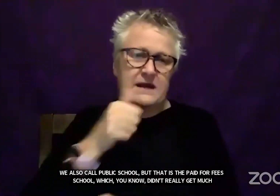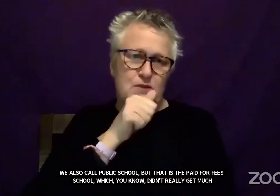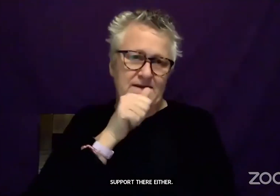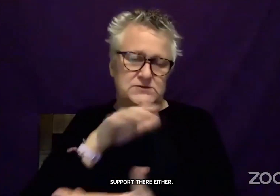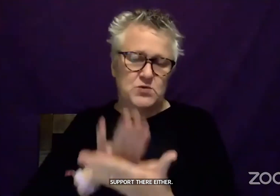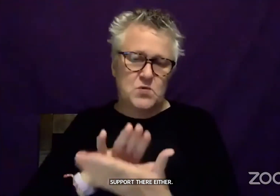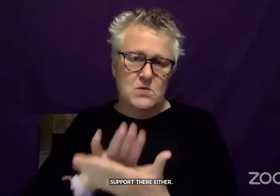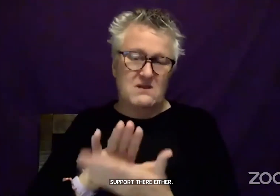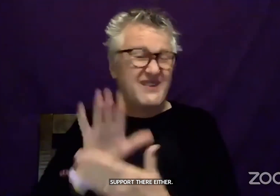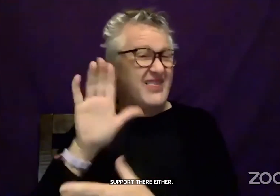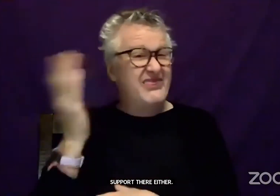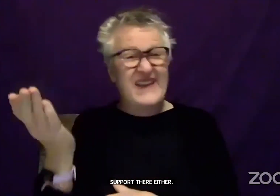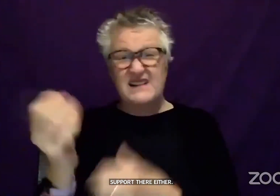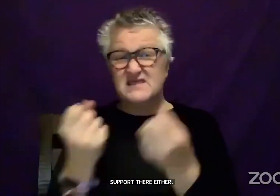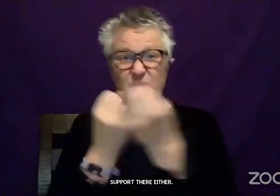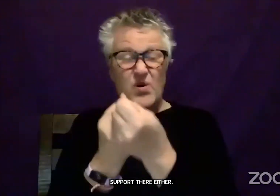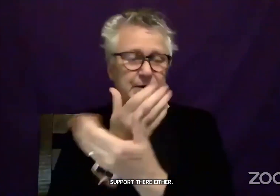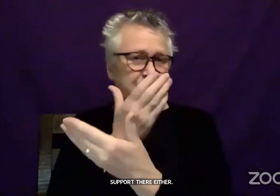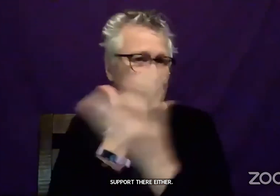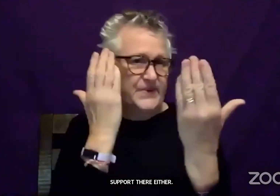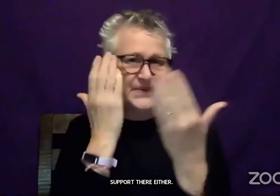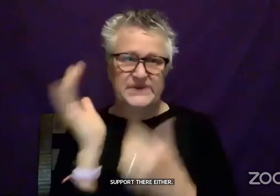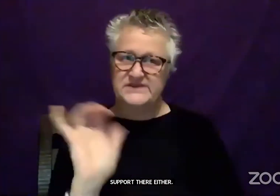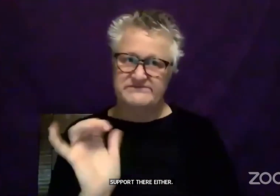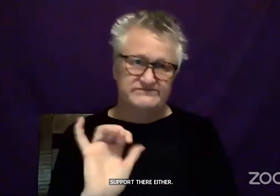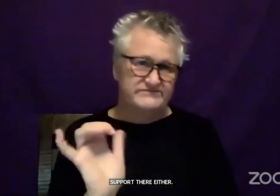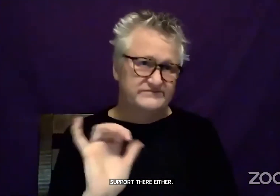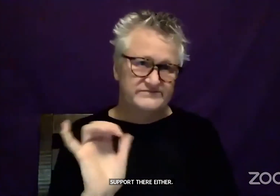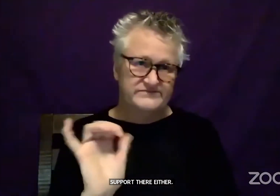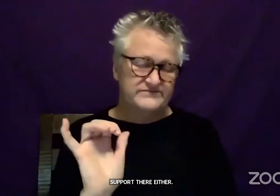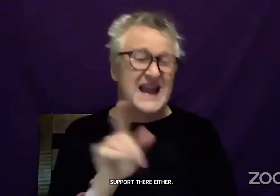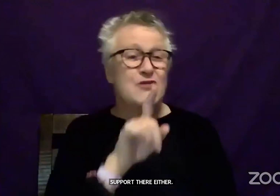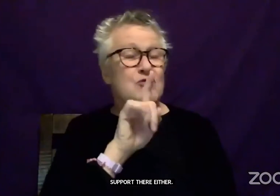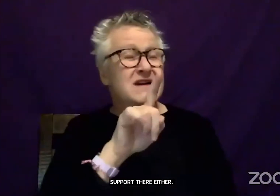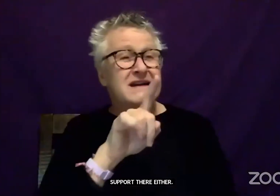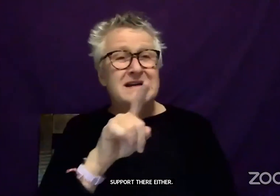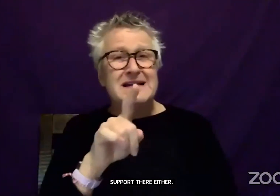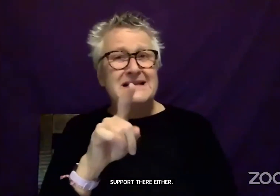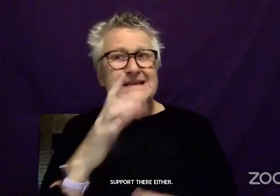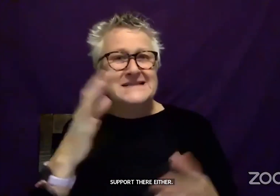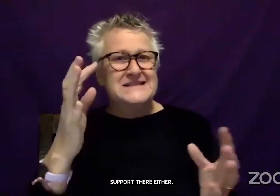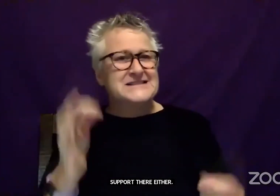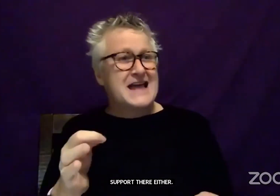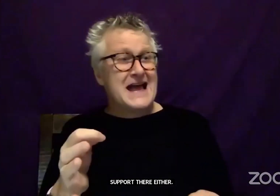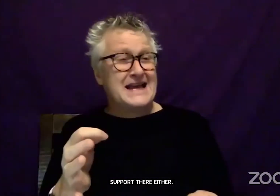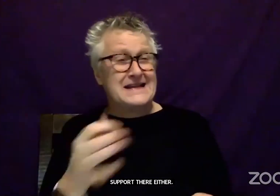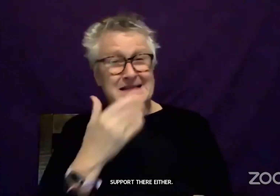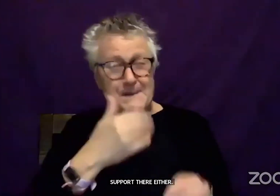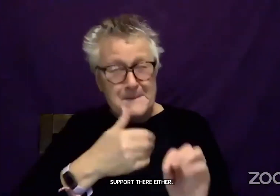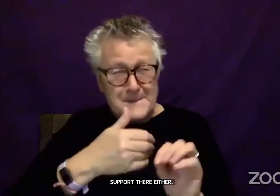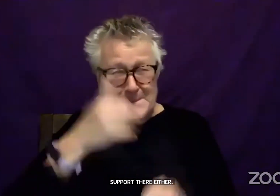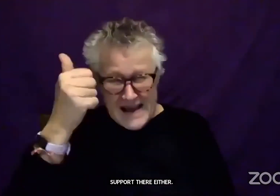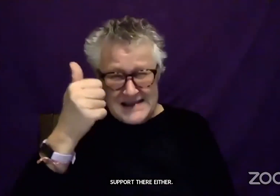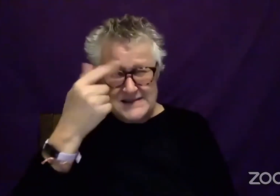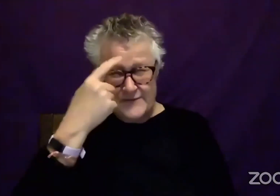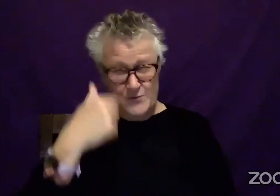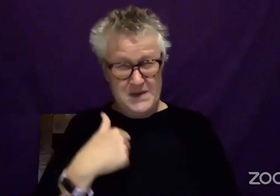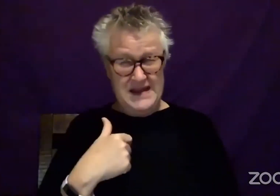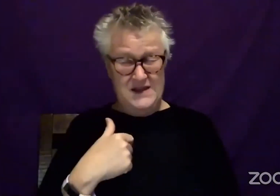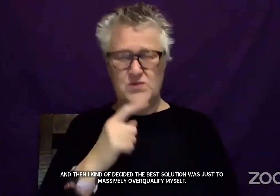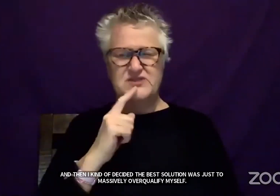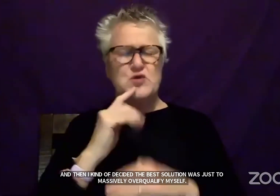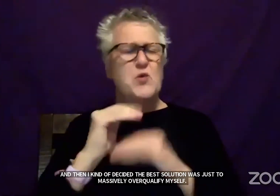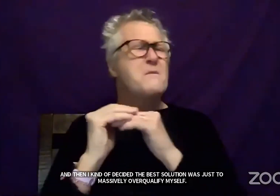I kind of decided that the best solution was just to massively overqualify myself. So